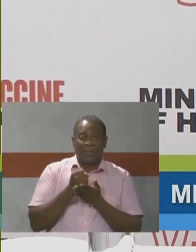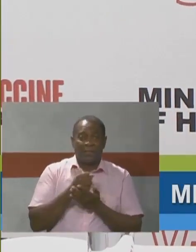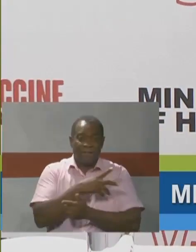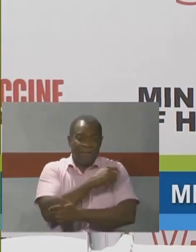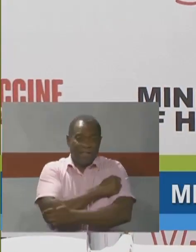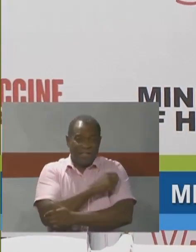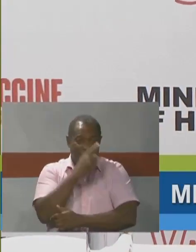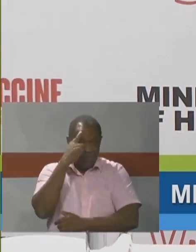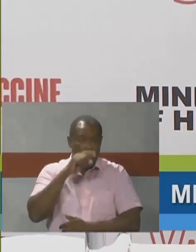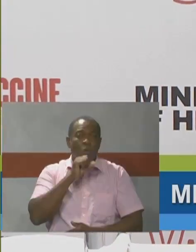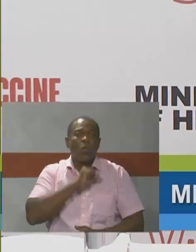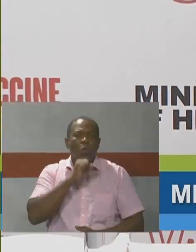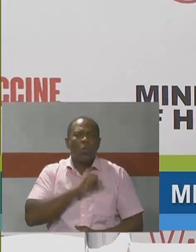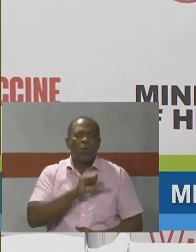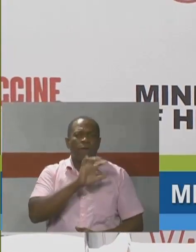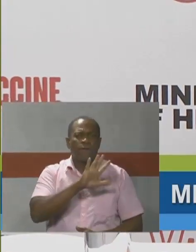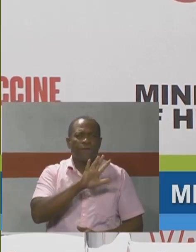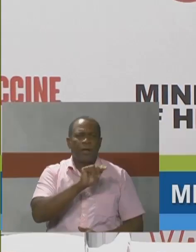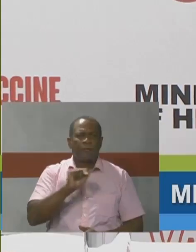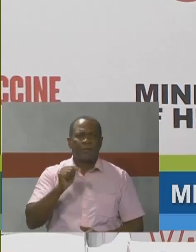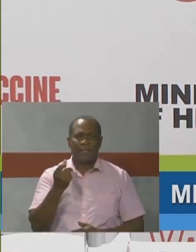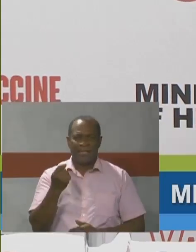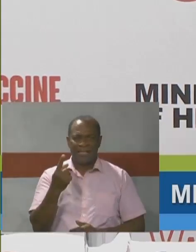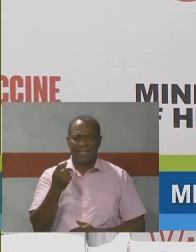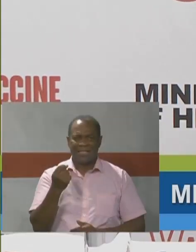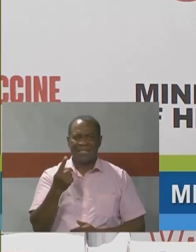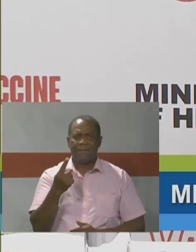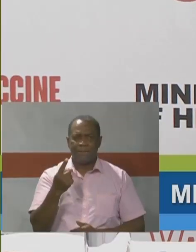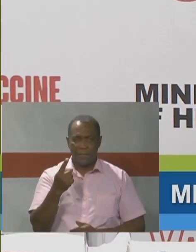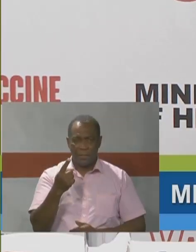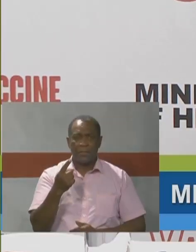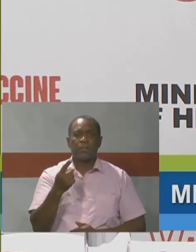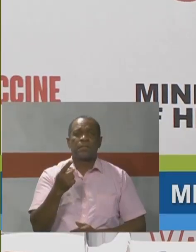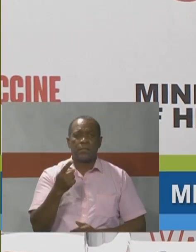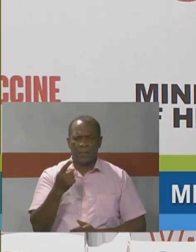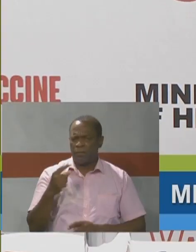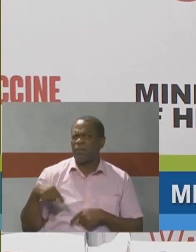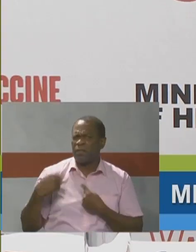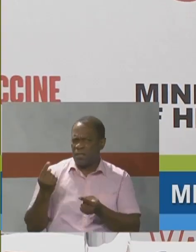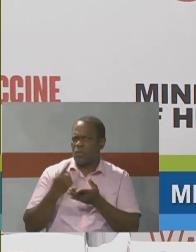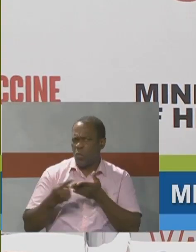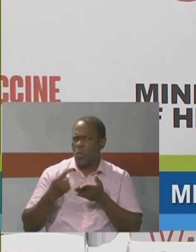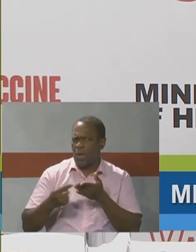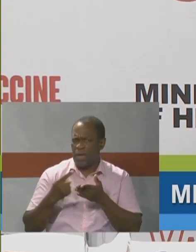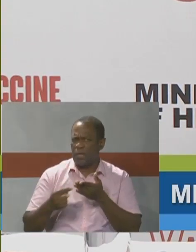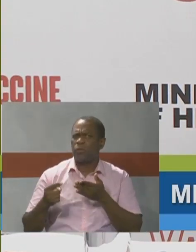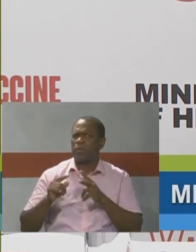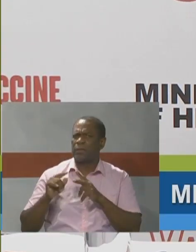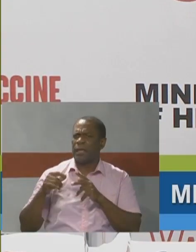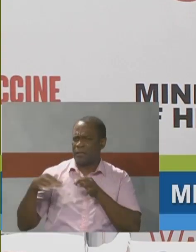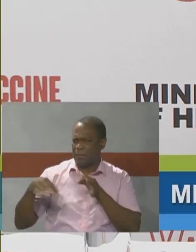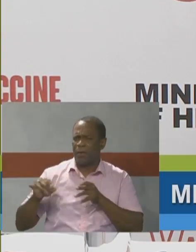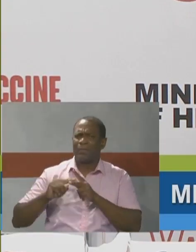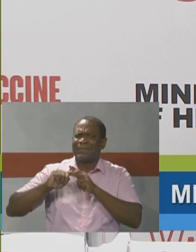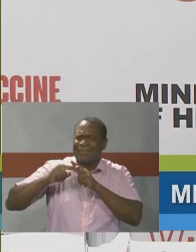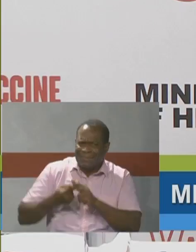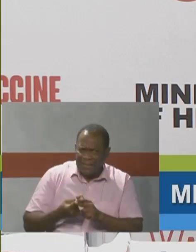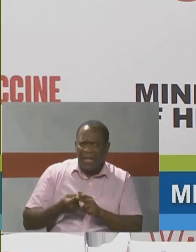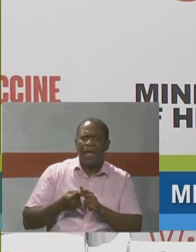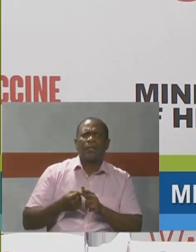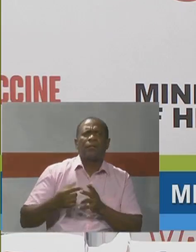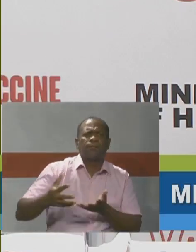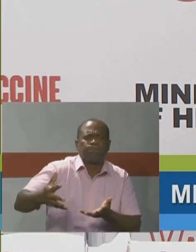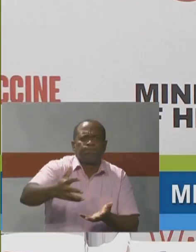group, as we have been saying for some weeks now, we started that process in early